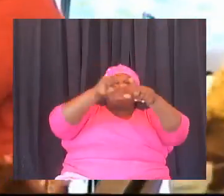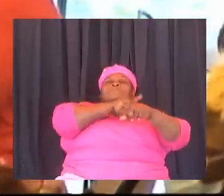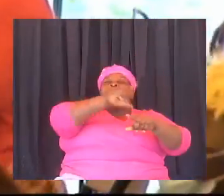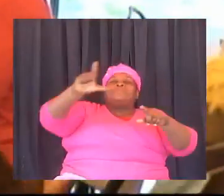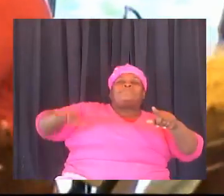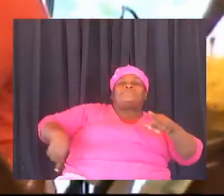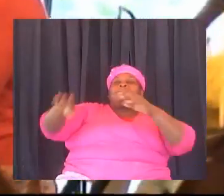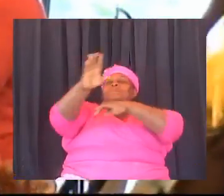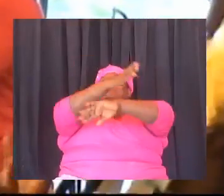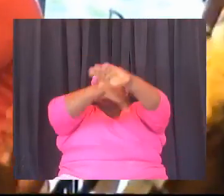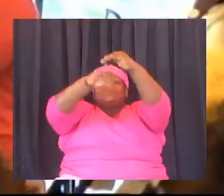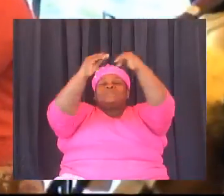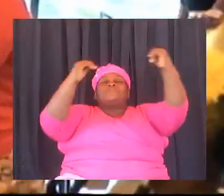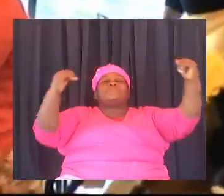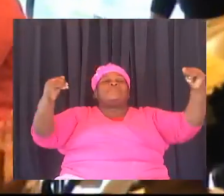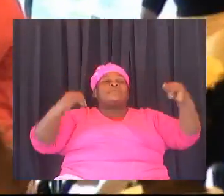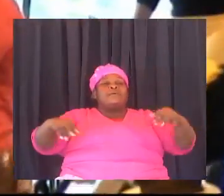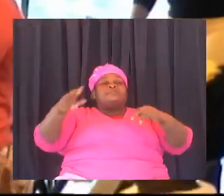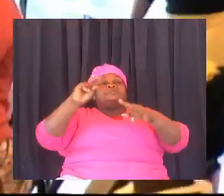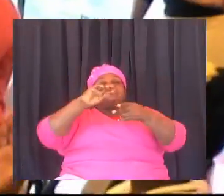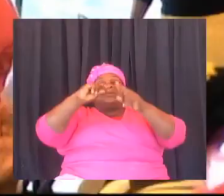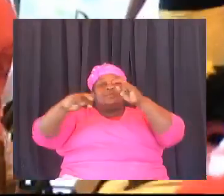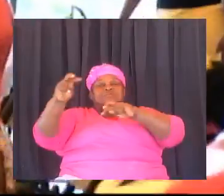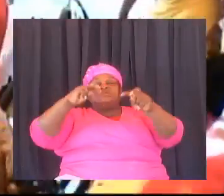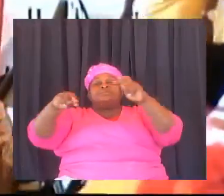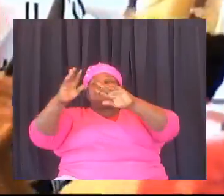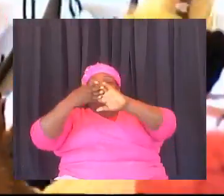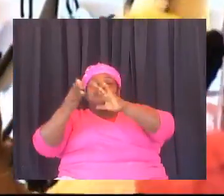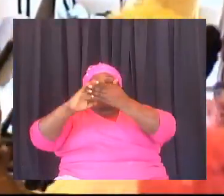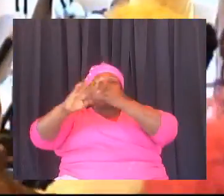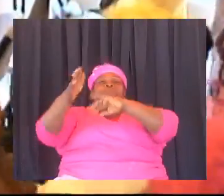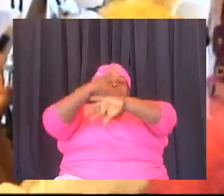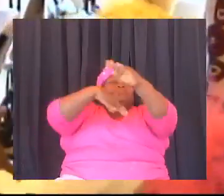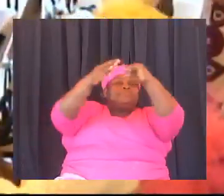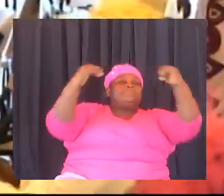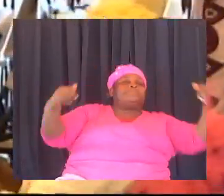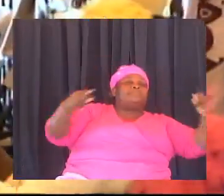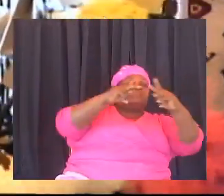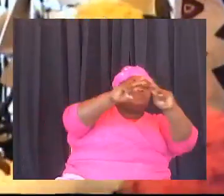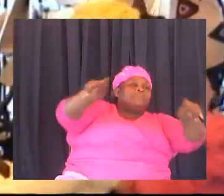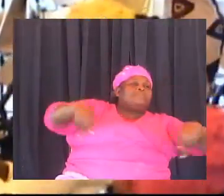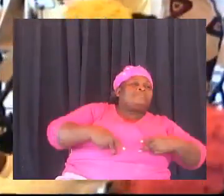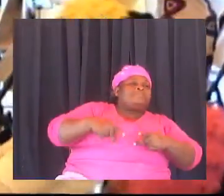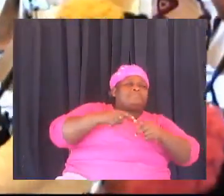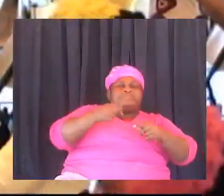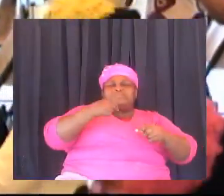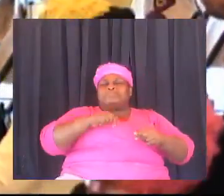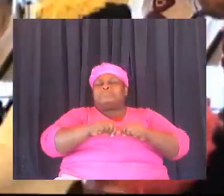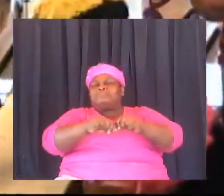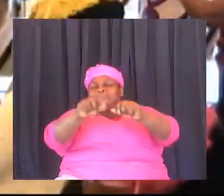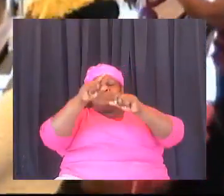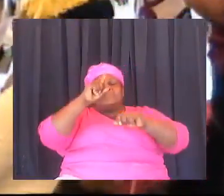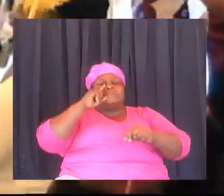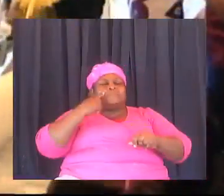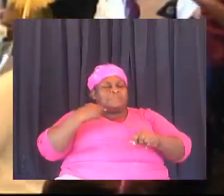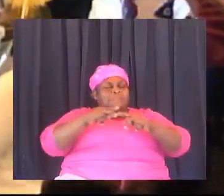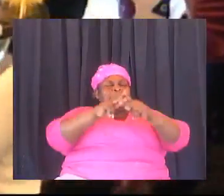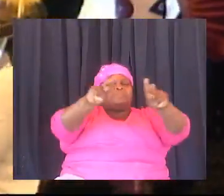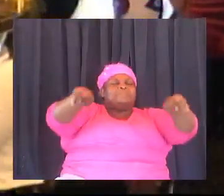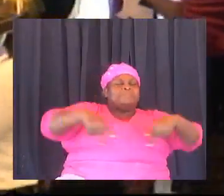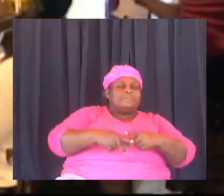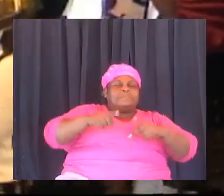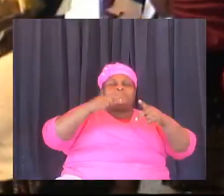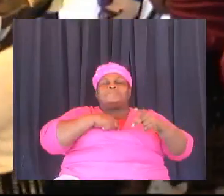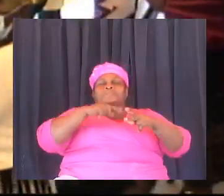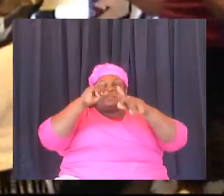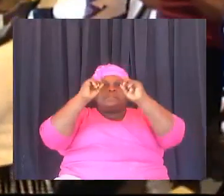bound, oh Lord, for higher ground, seeking a city with a heavenly place. I can remain in this lowly